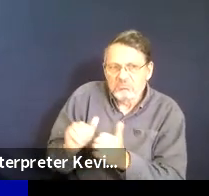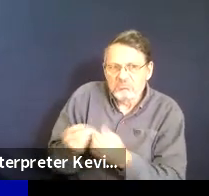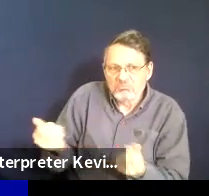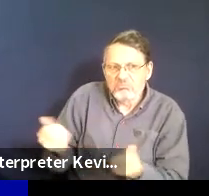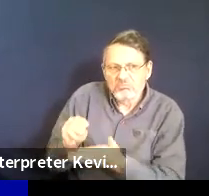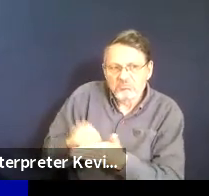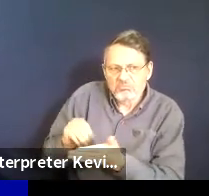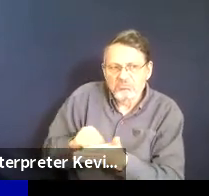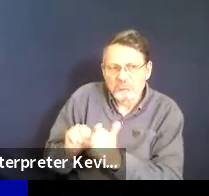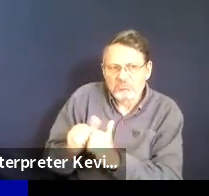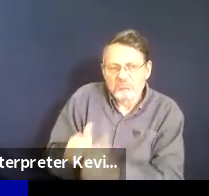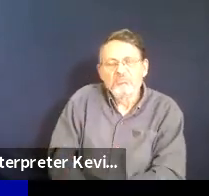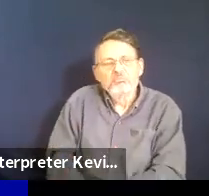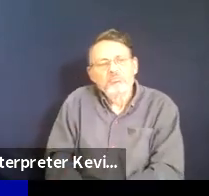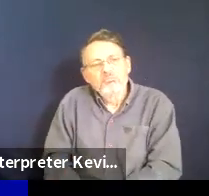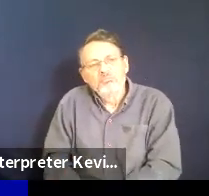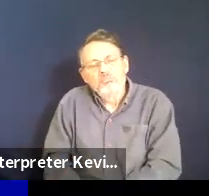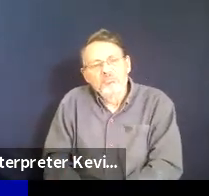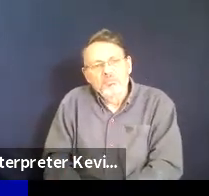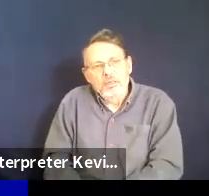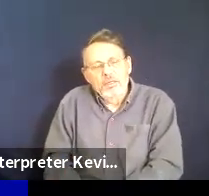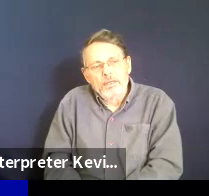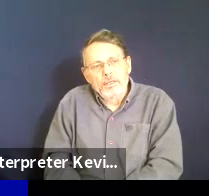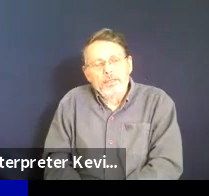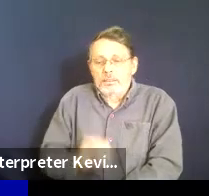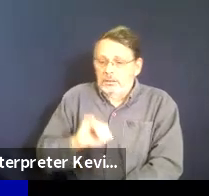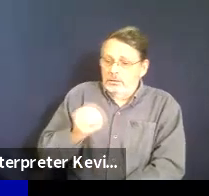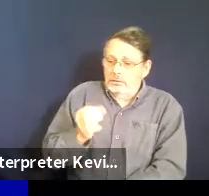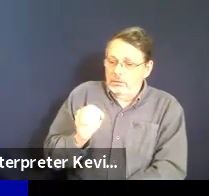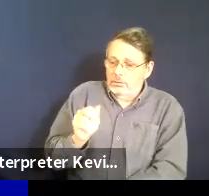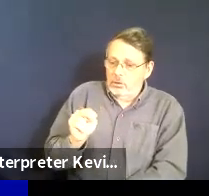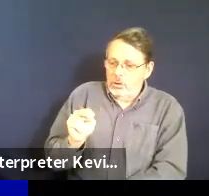Okay. Next question, and Joanna, I'm going to try to